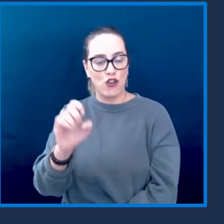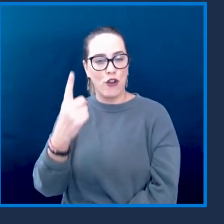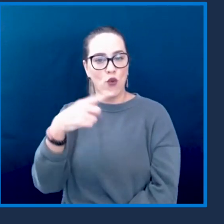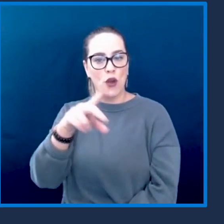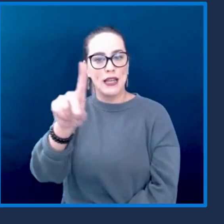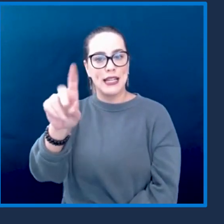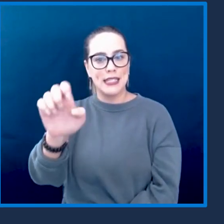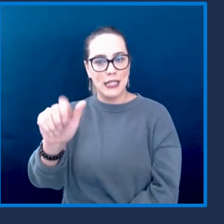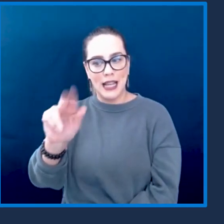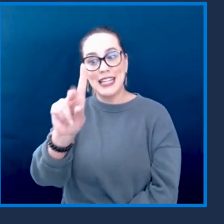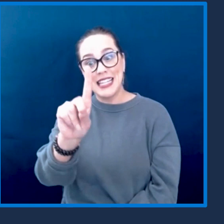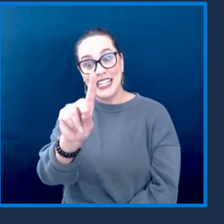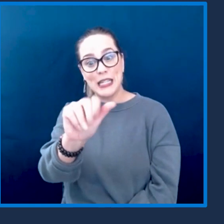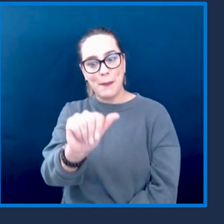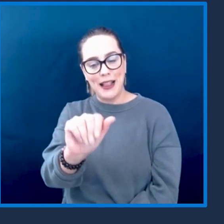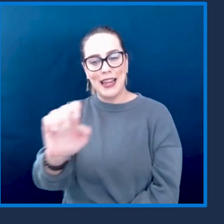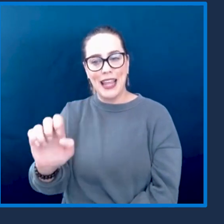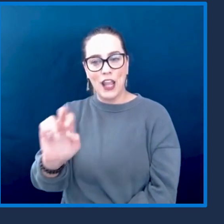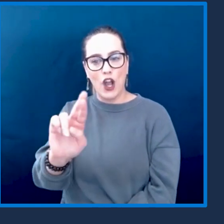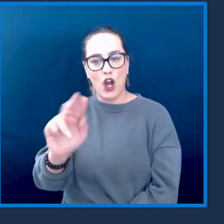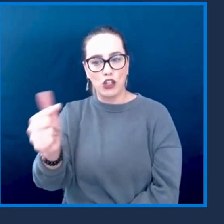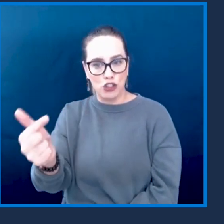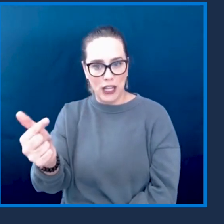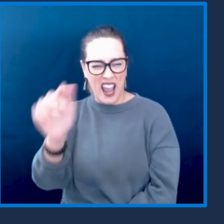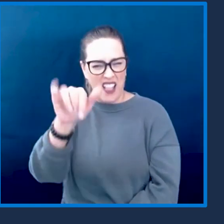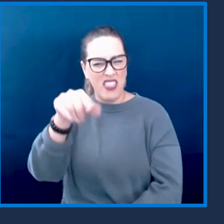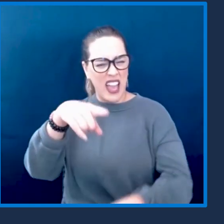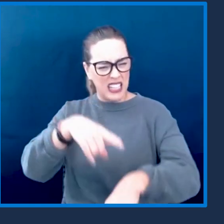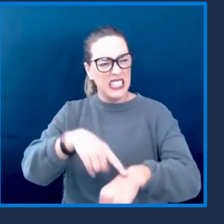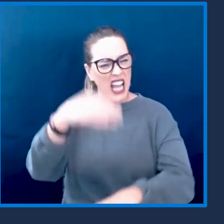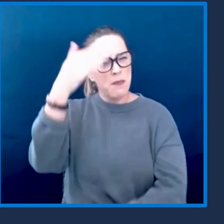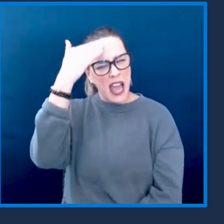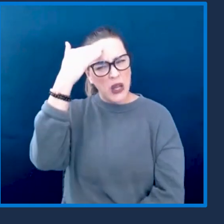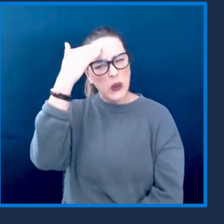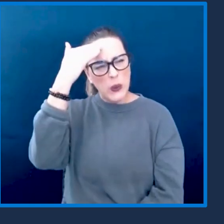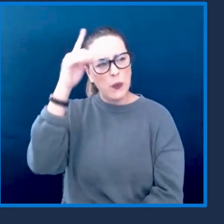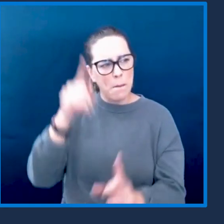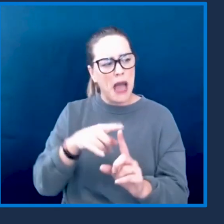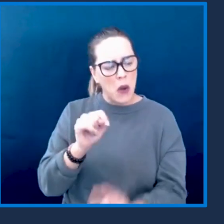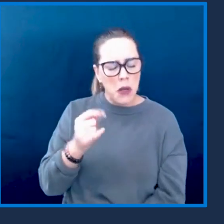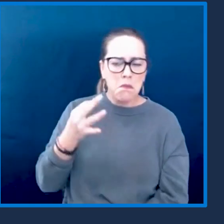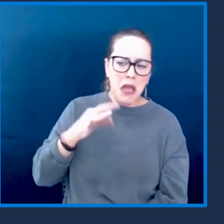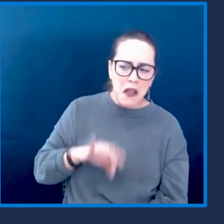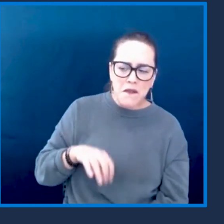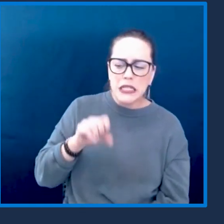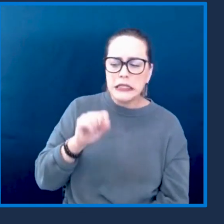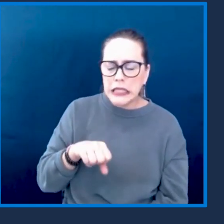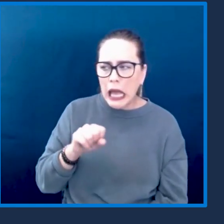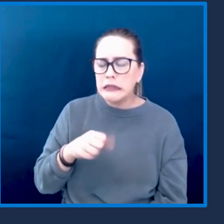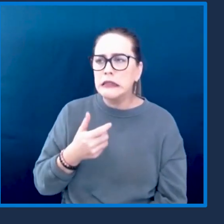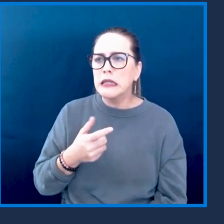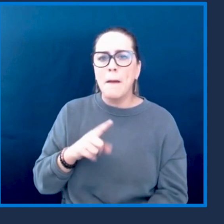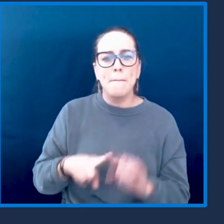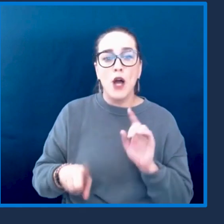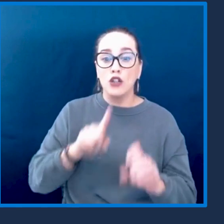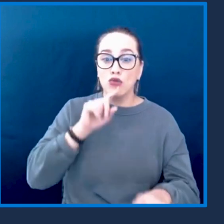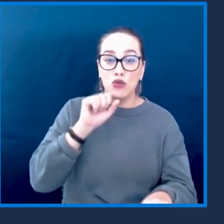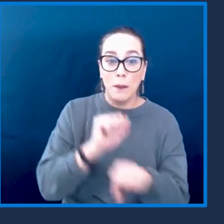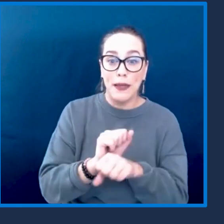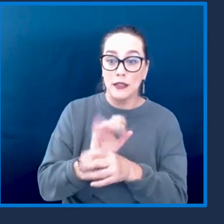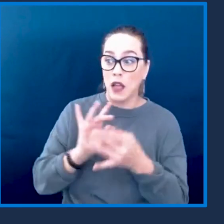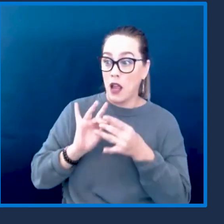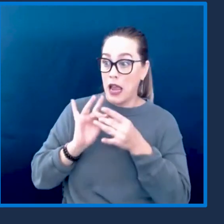when I onboarded, I knew about the ERG. I knew about, the benefits and things of that nature, but I had not yet connected myself